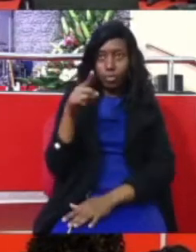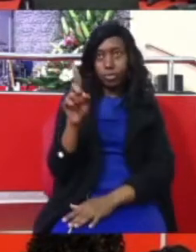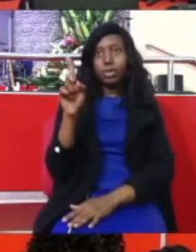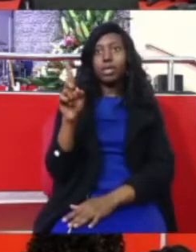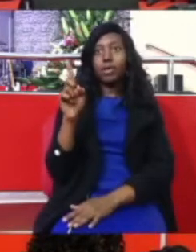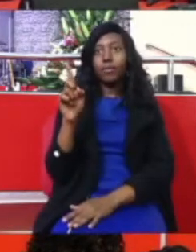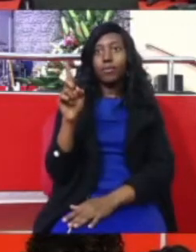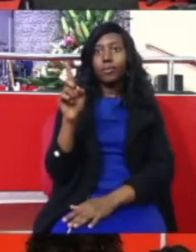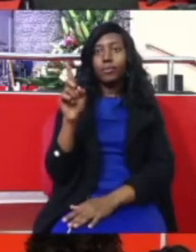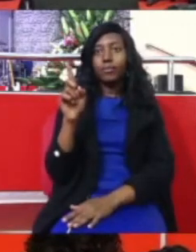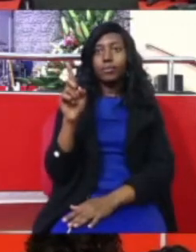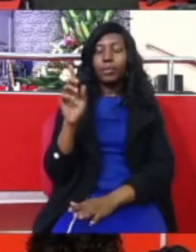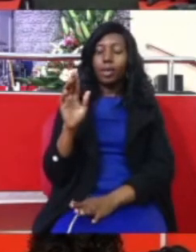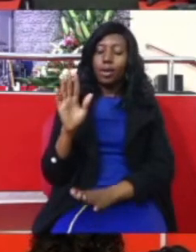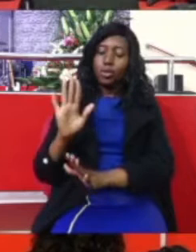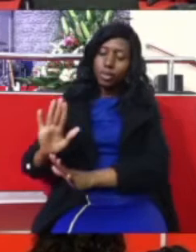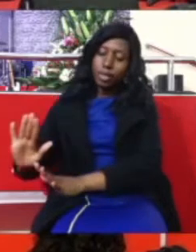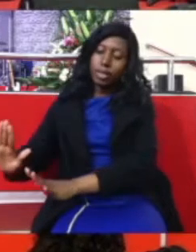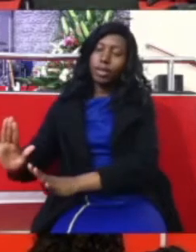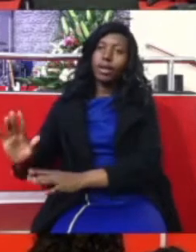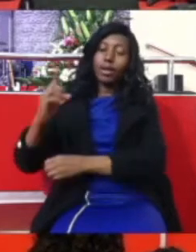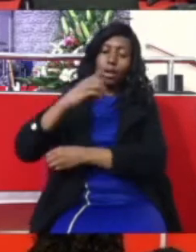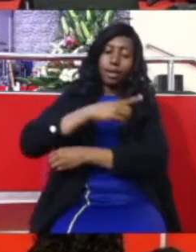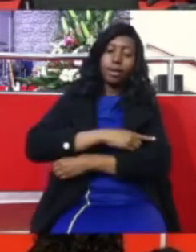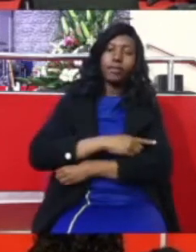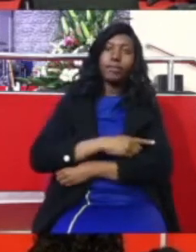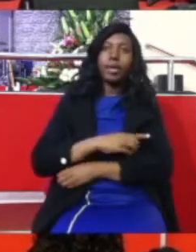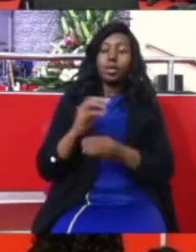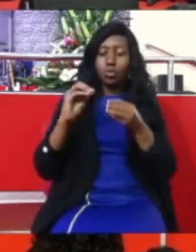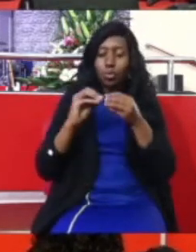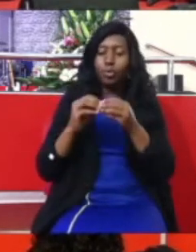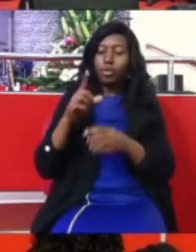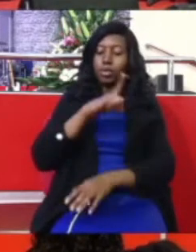it aside so that I can meet with my Lord.